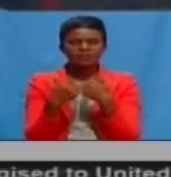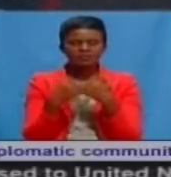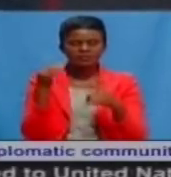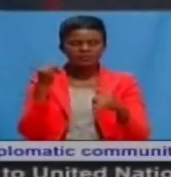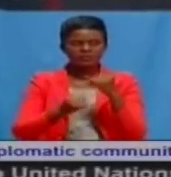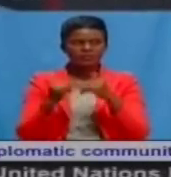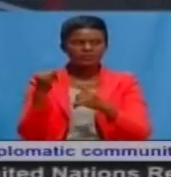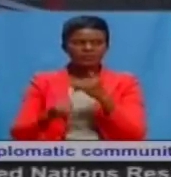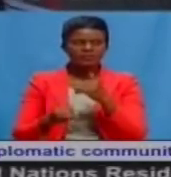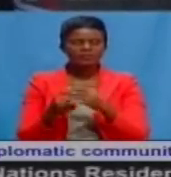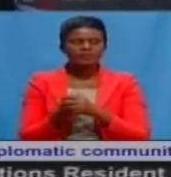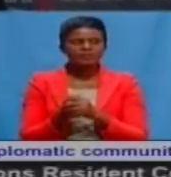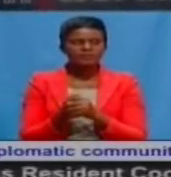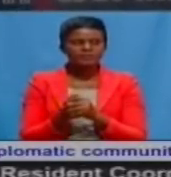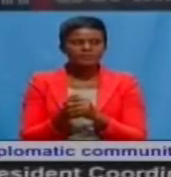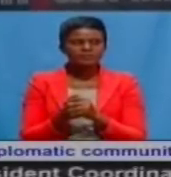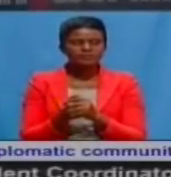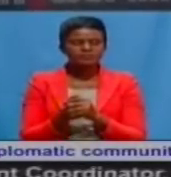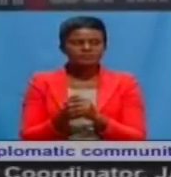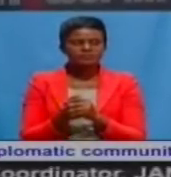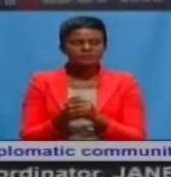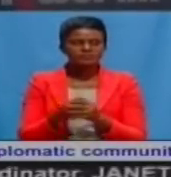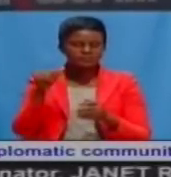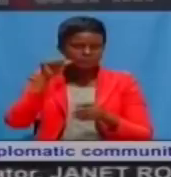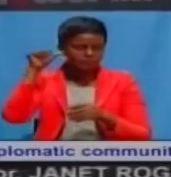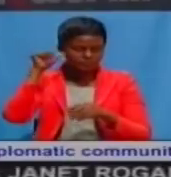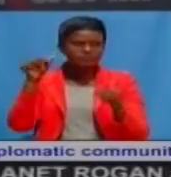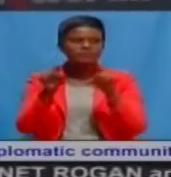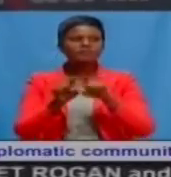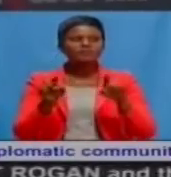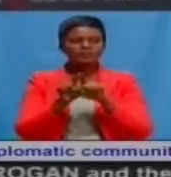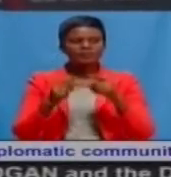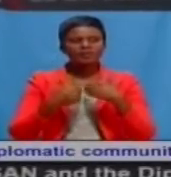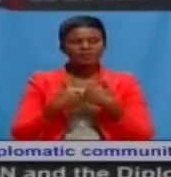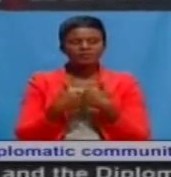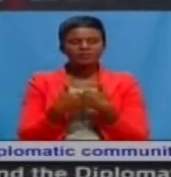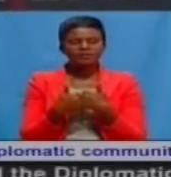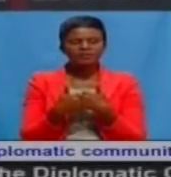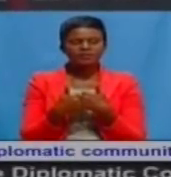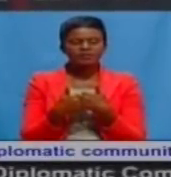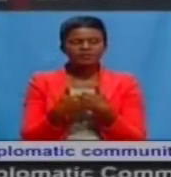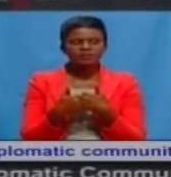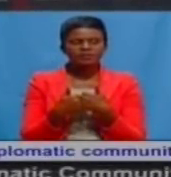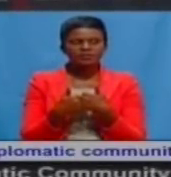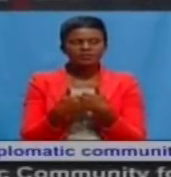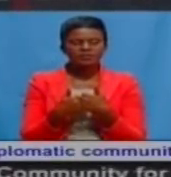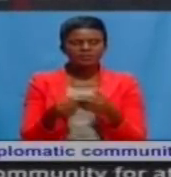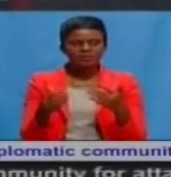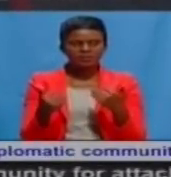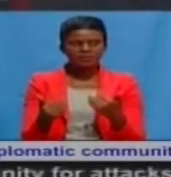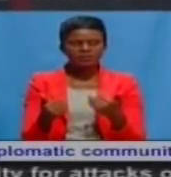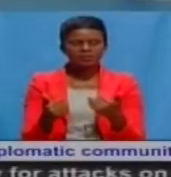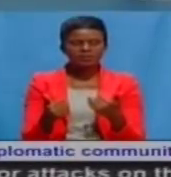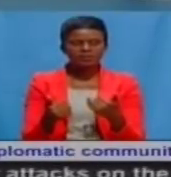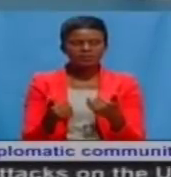final. I hope that we can perform at the same level as today, that the players can just rest now and be prepared